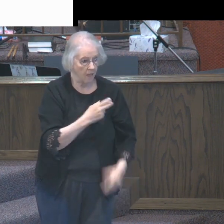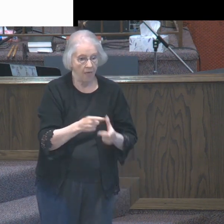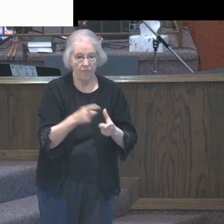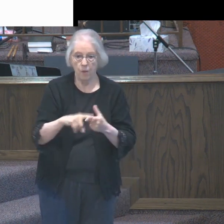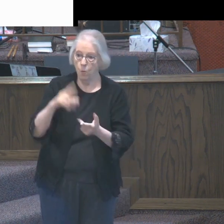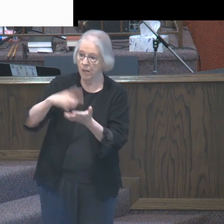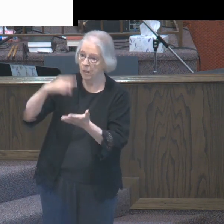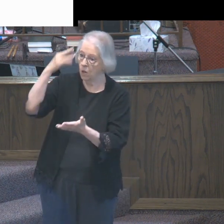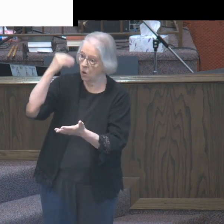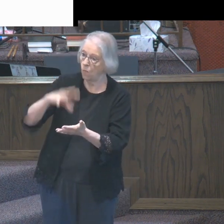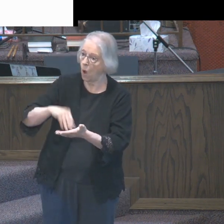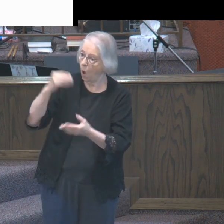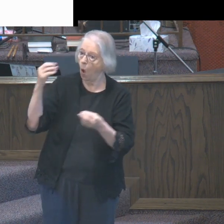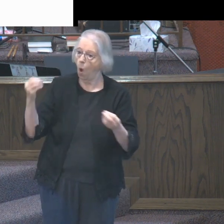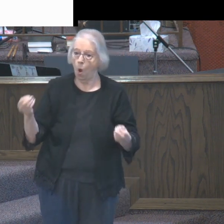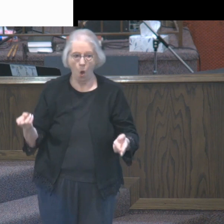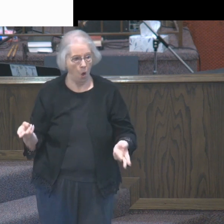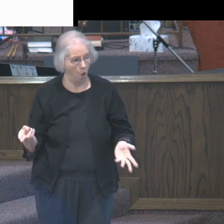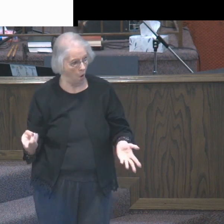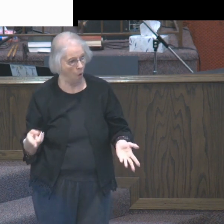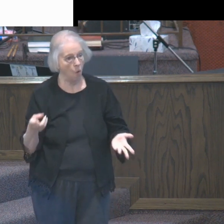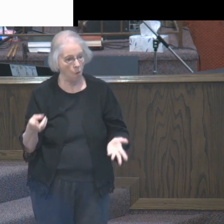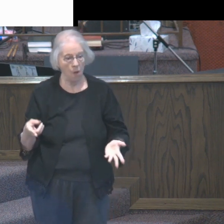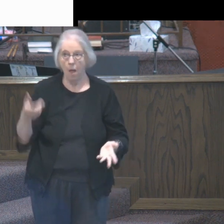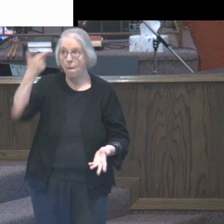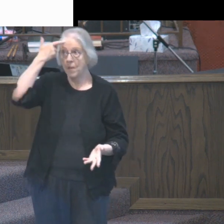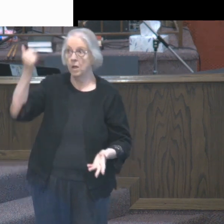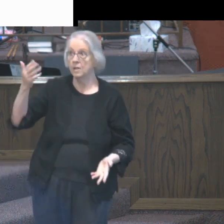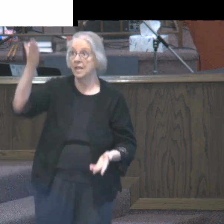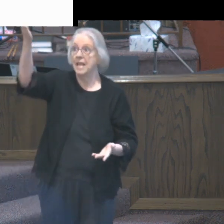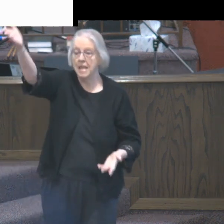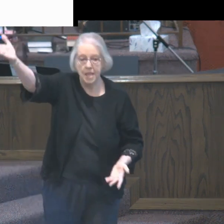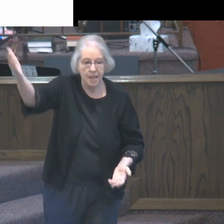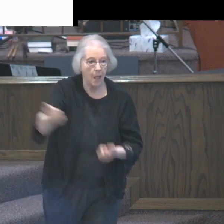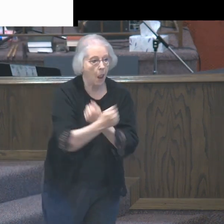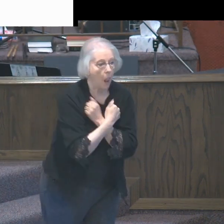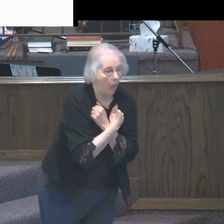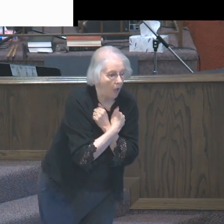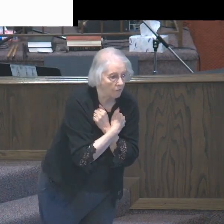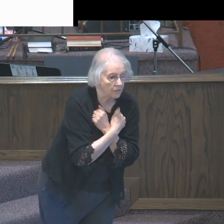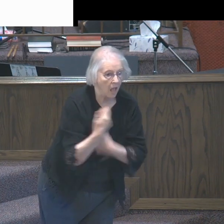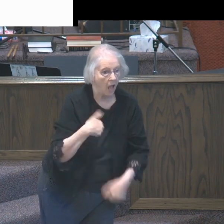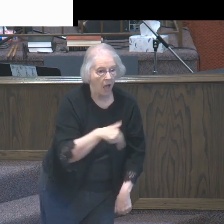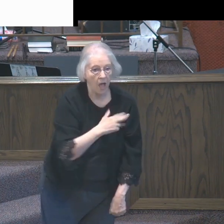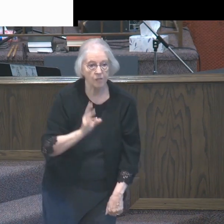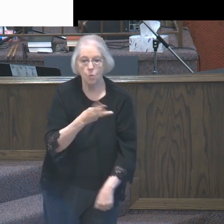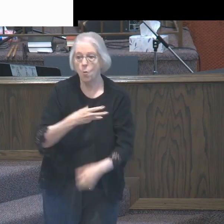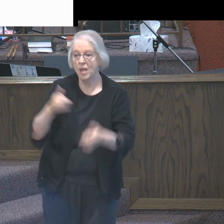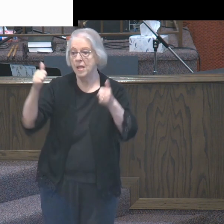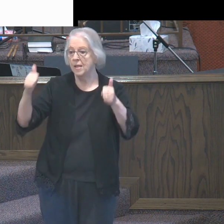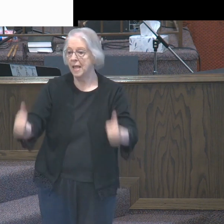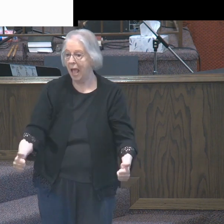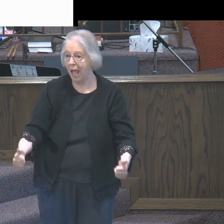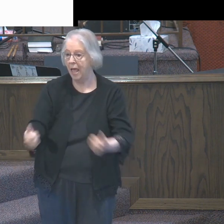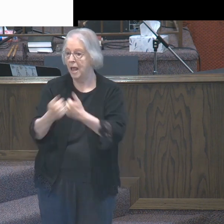8 says this, not God loves, but God is love. He